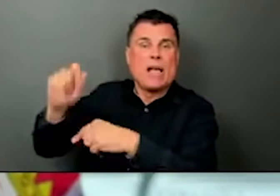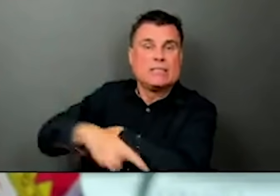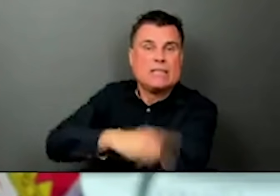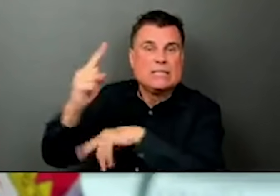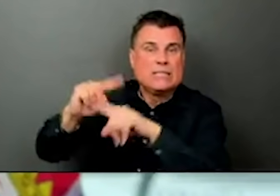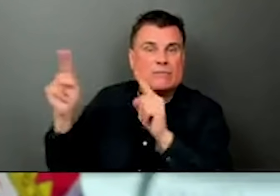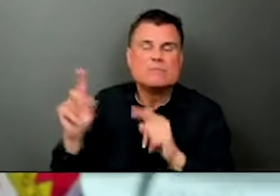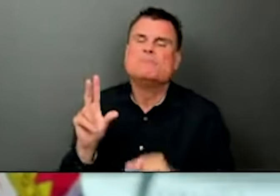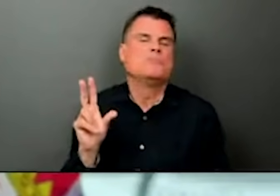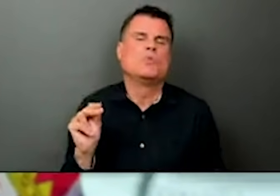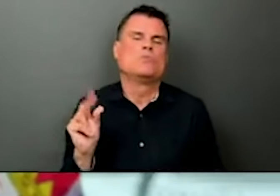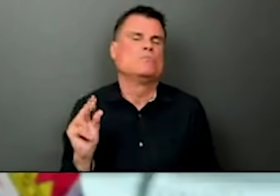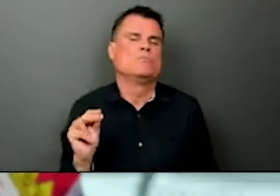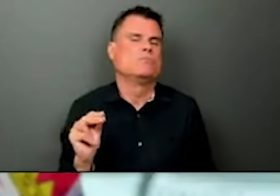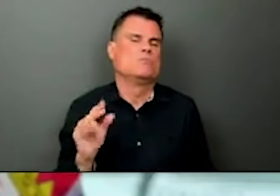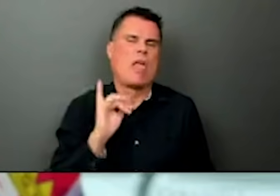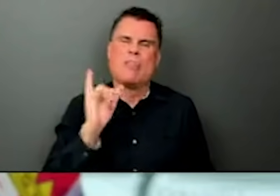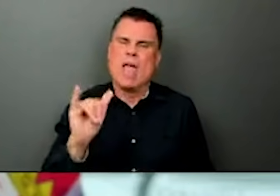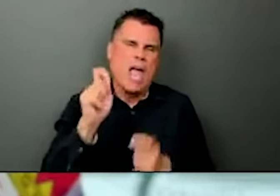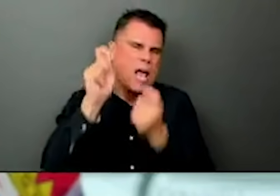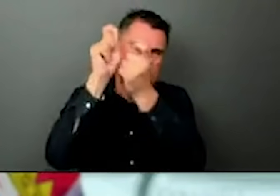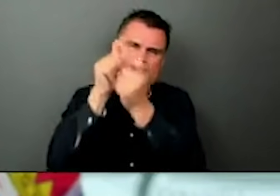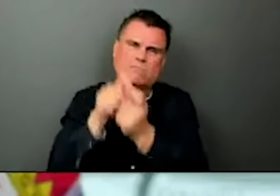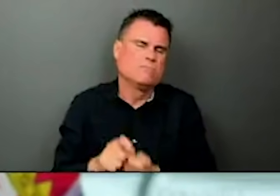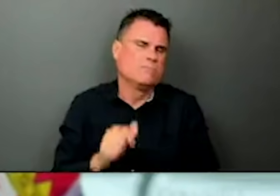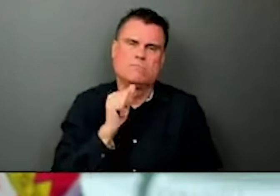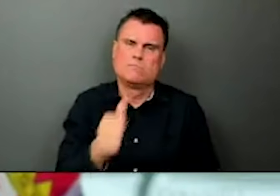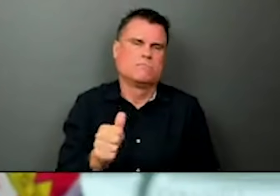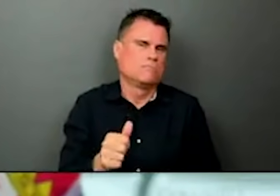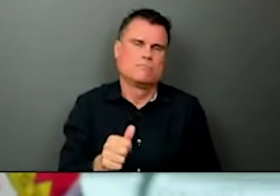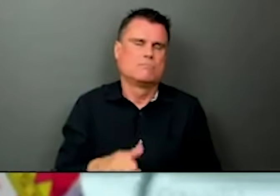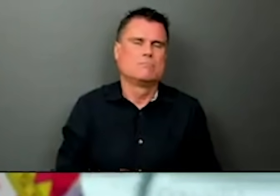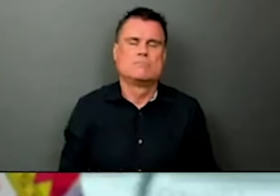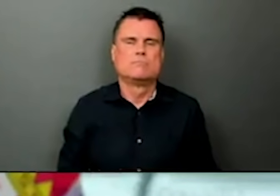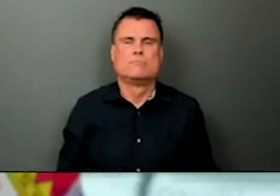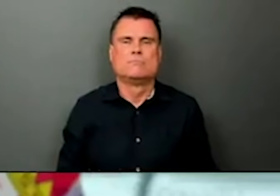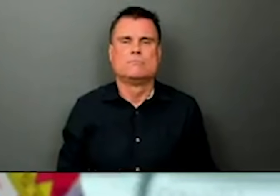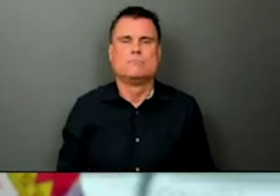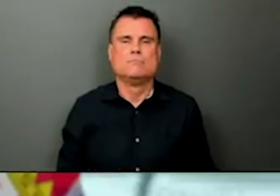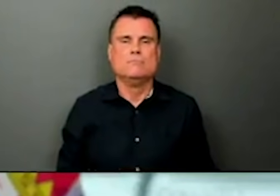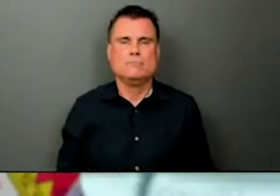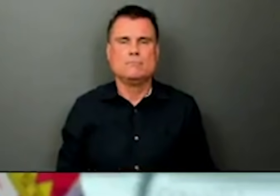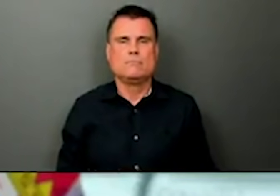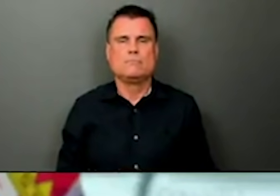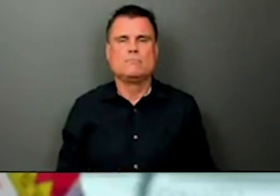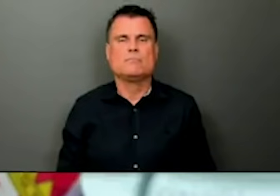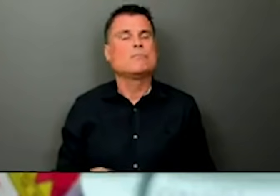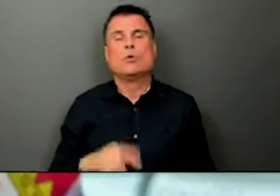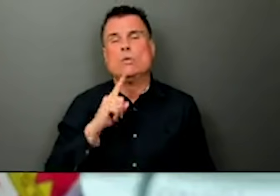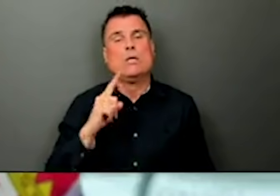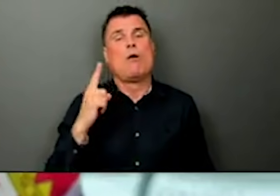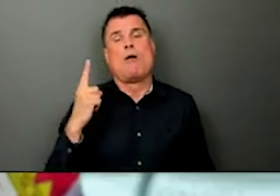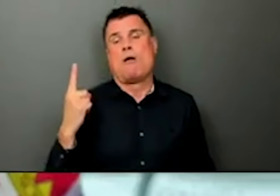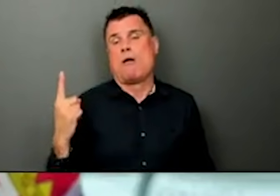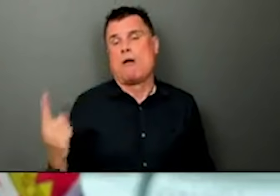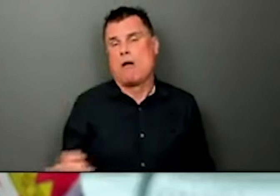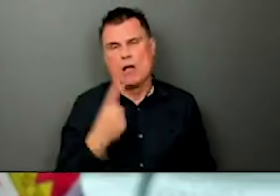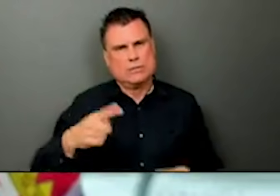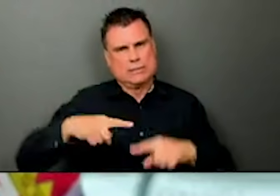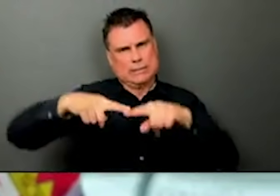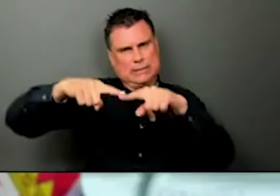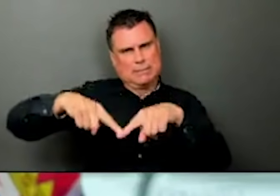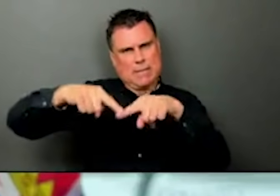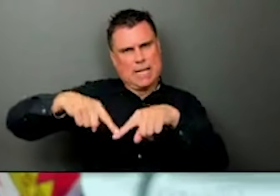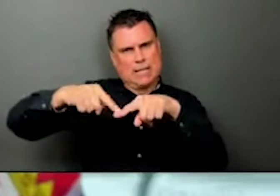individuals are going to be able to receive their vaccine. And of course, it all depends on vaccine supplies, which are being managed in